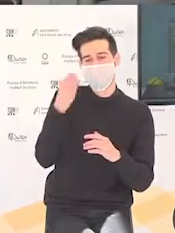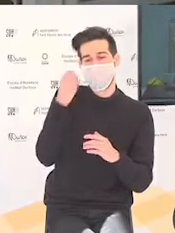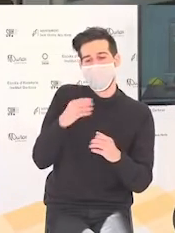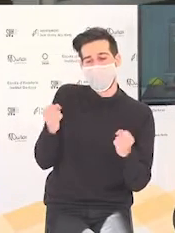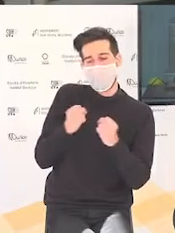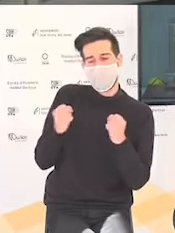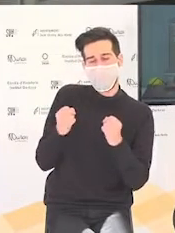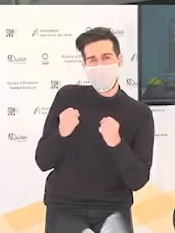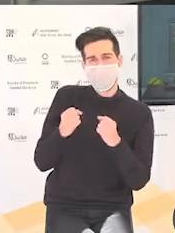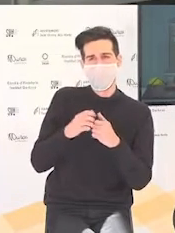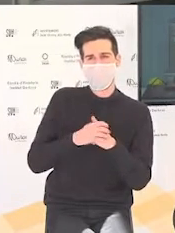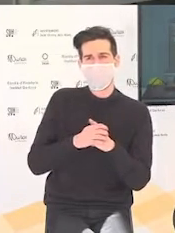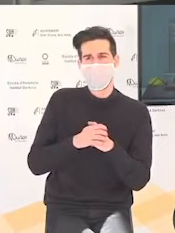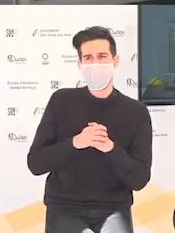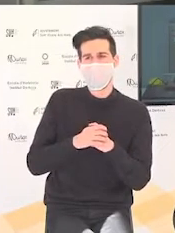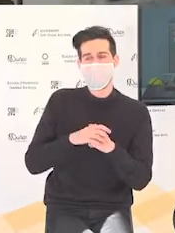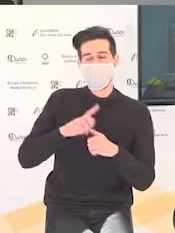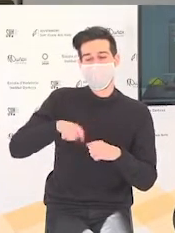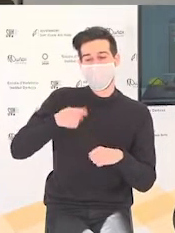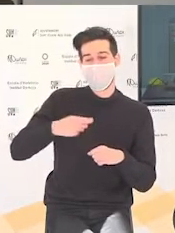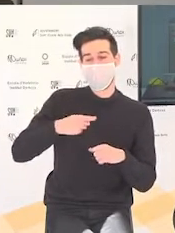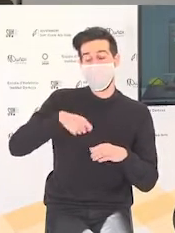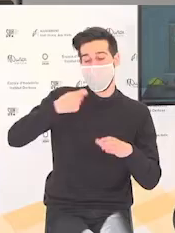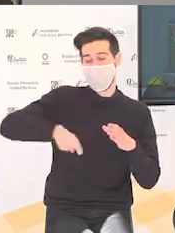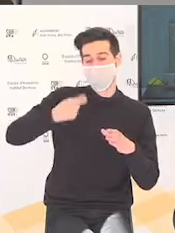para empezar con mi ganache.